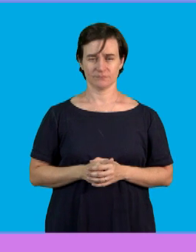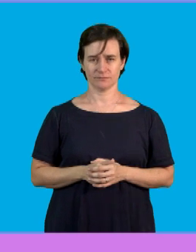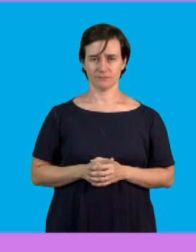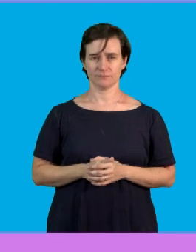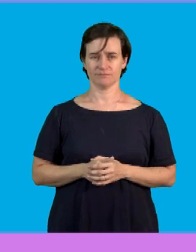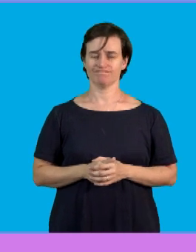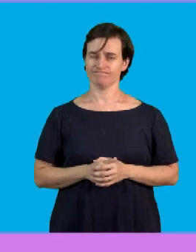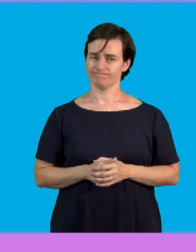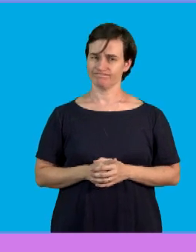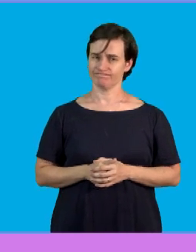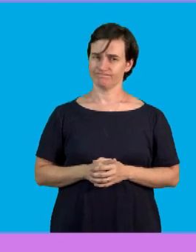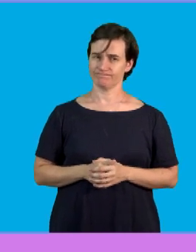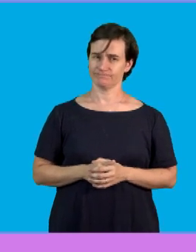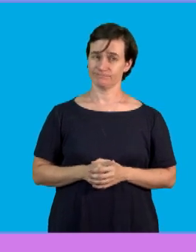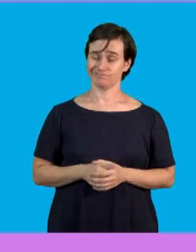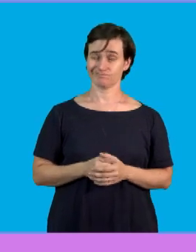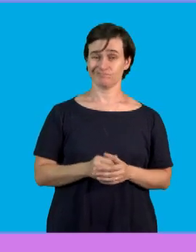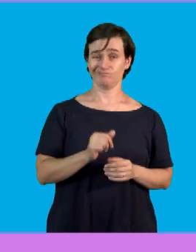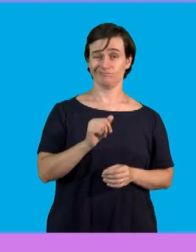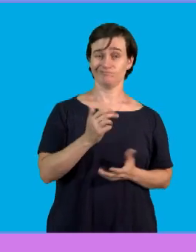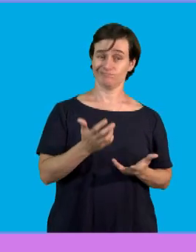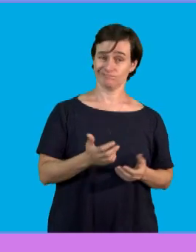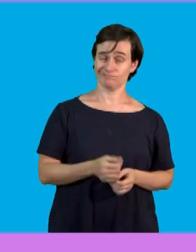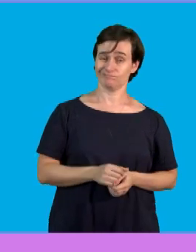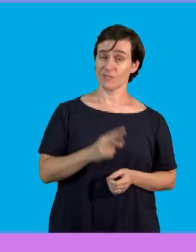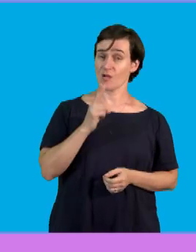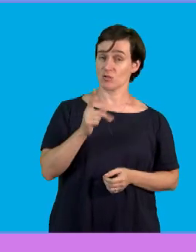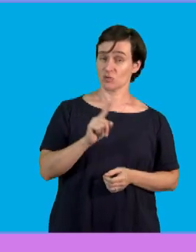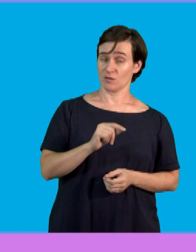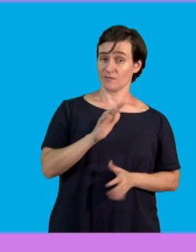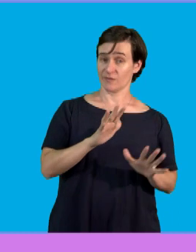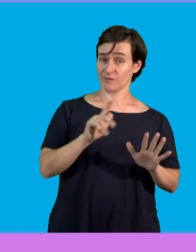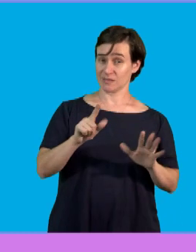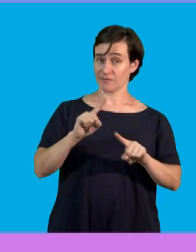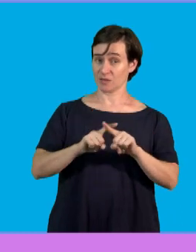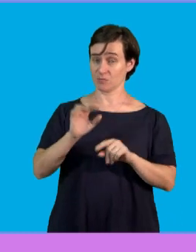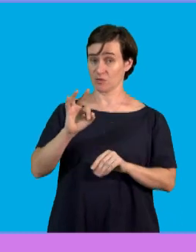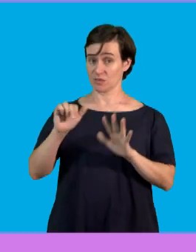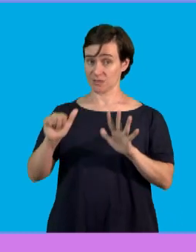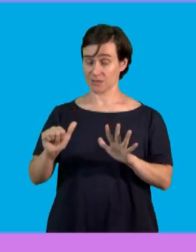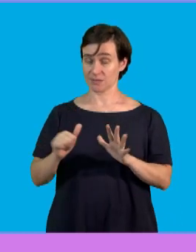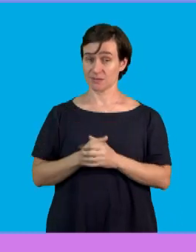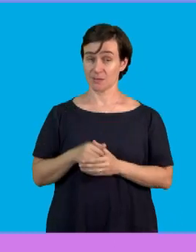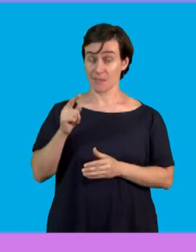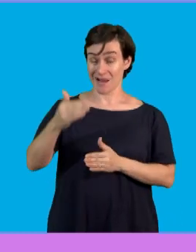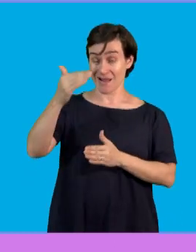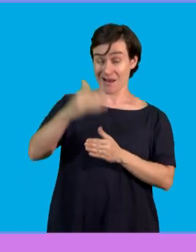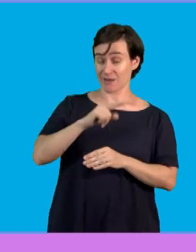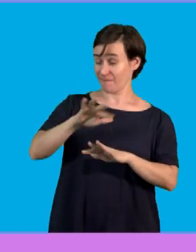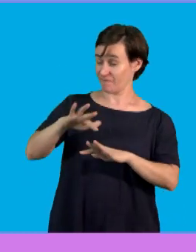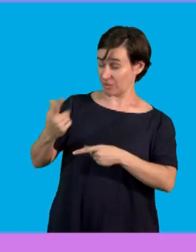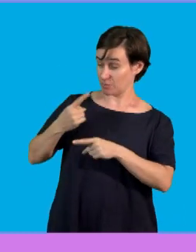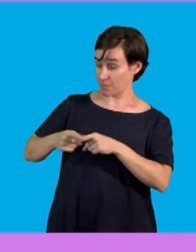back. So having our 57 Rand multiplied by 36, it means at the end, Mr. Jones would have